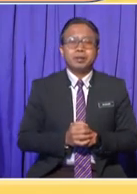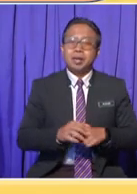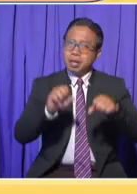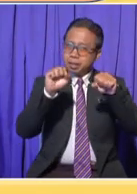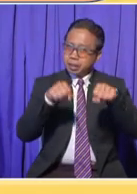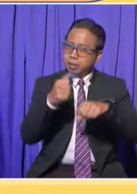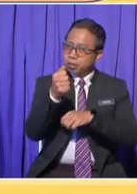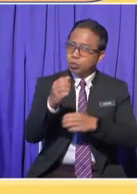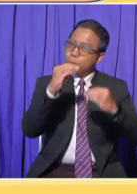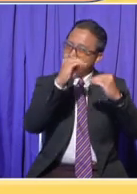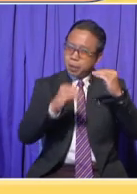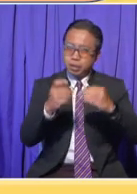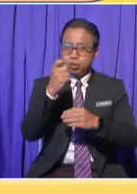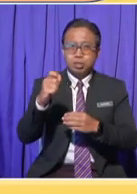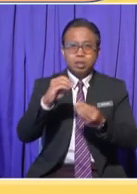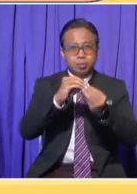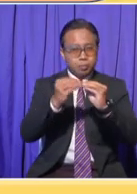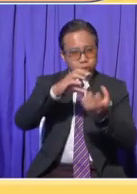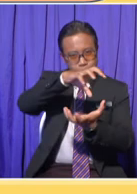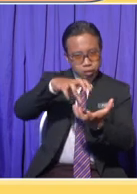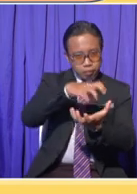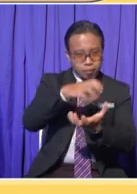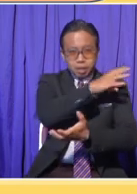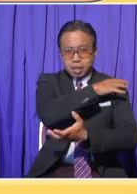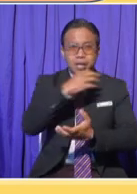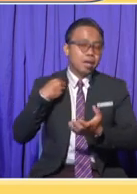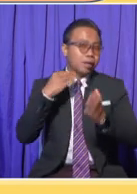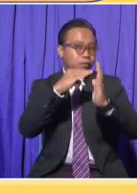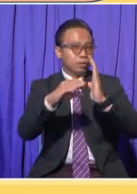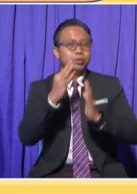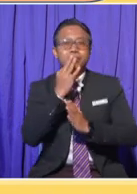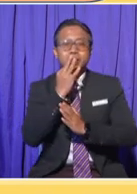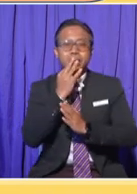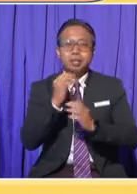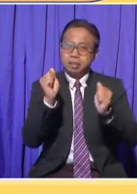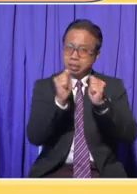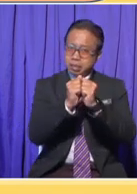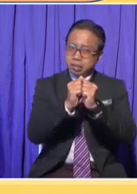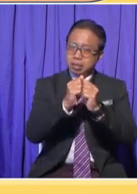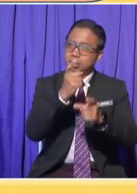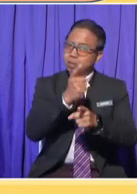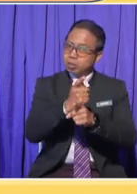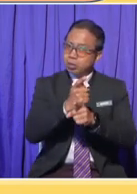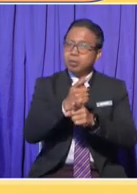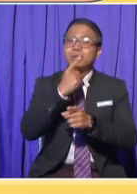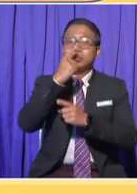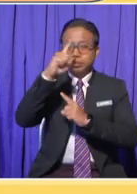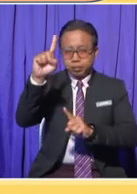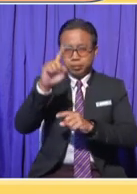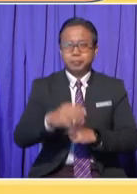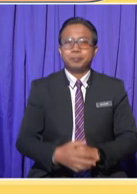Can you match the mixed numbers and the improper fractions with the correct answer?